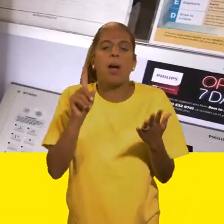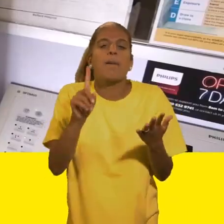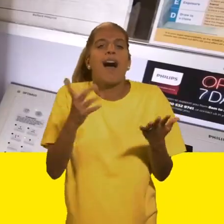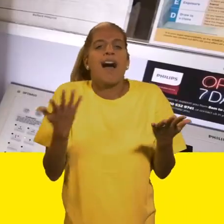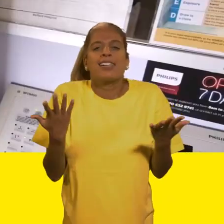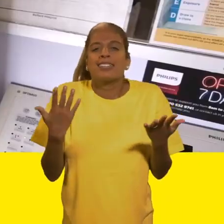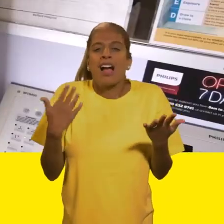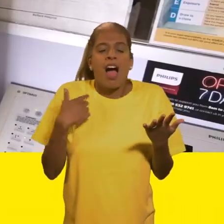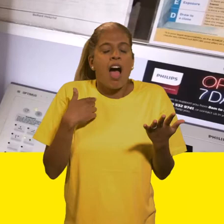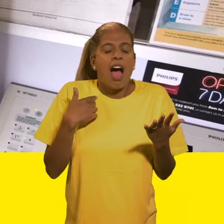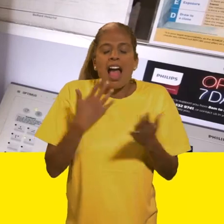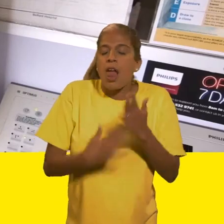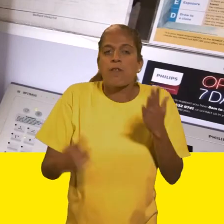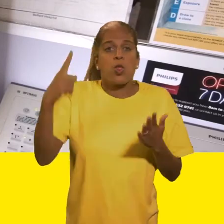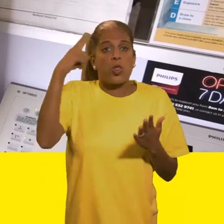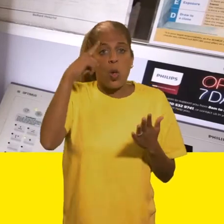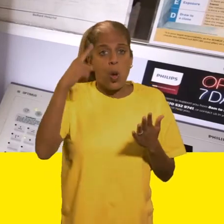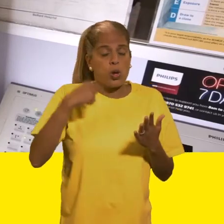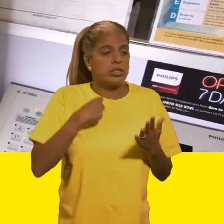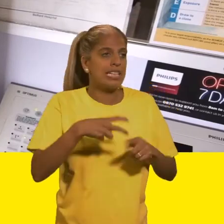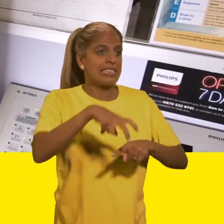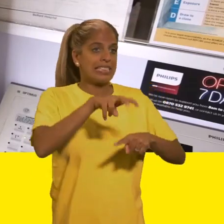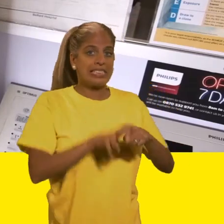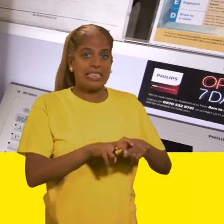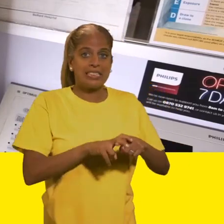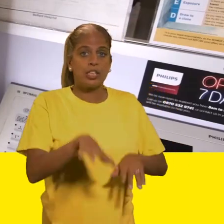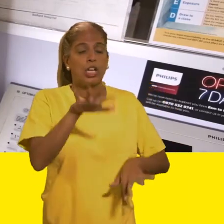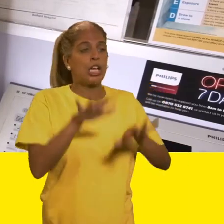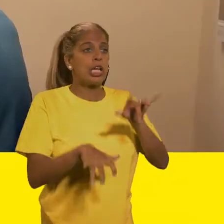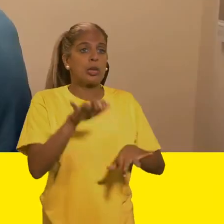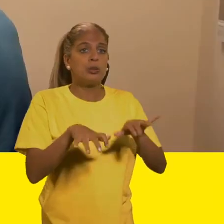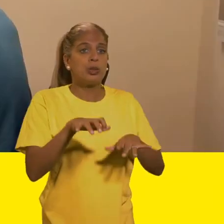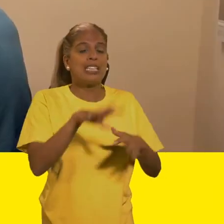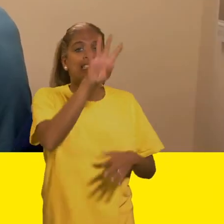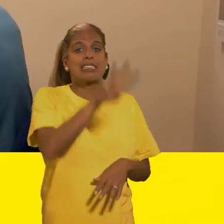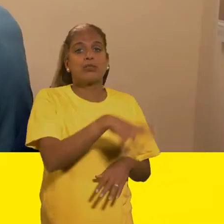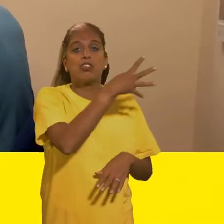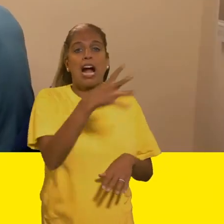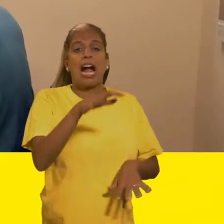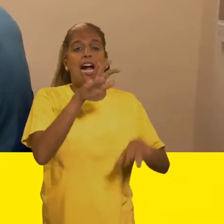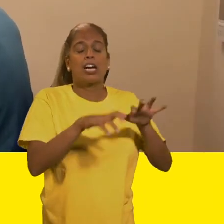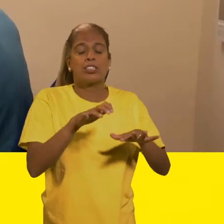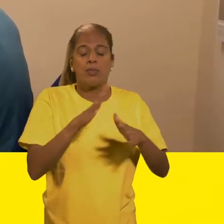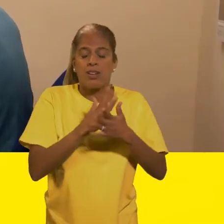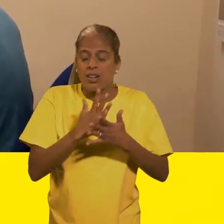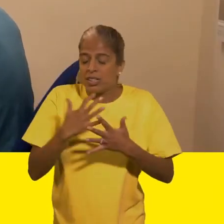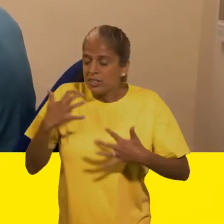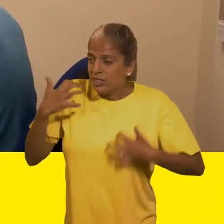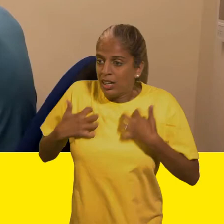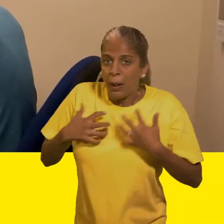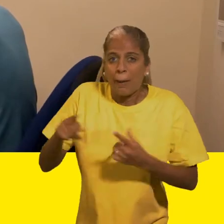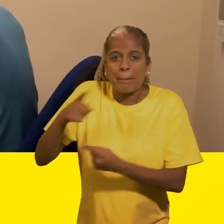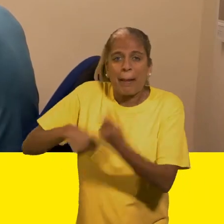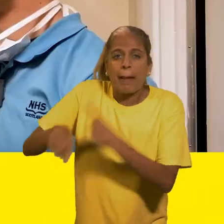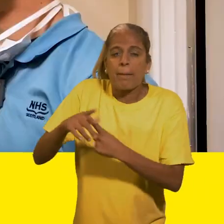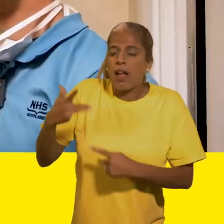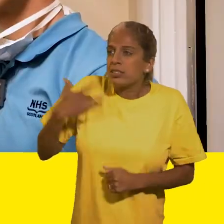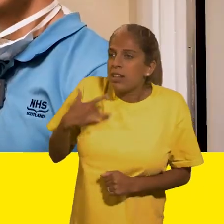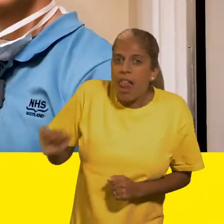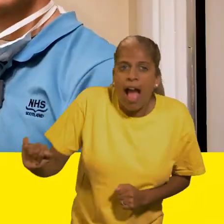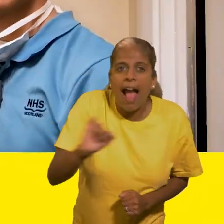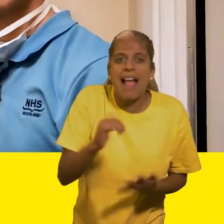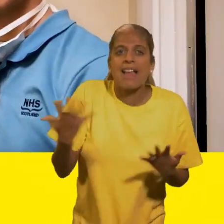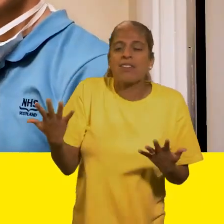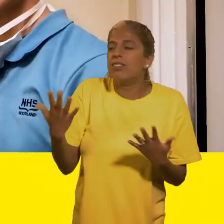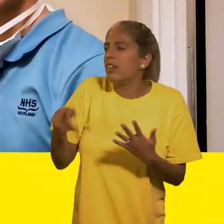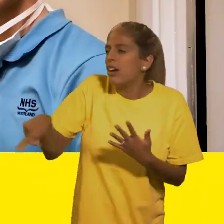don't think I would ever find sitting behind the computer looking at spreadsheets anywhere near as interesting as all these details of